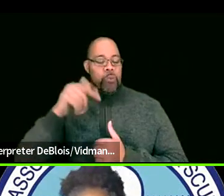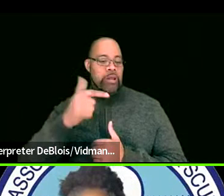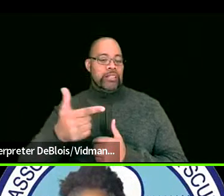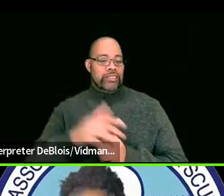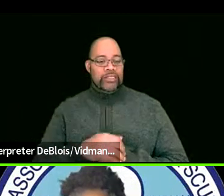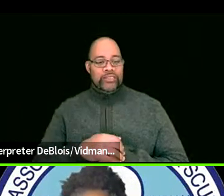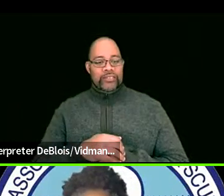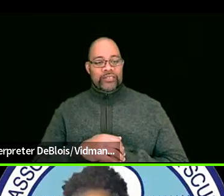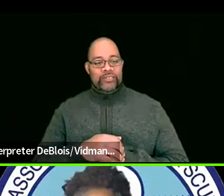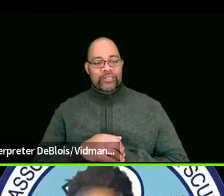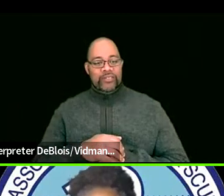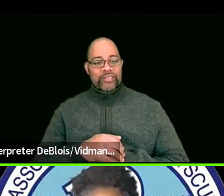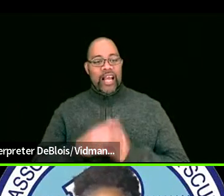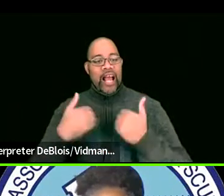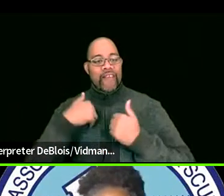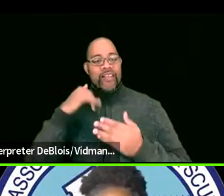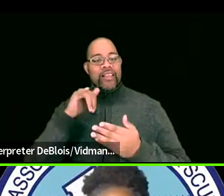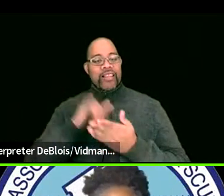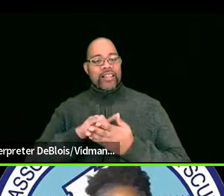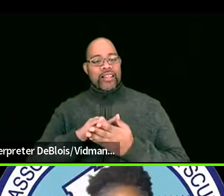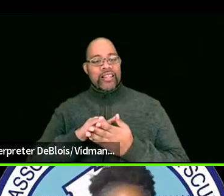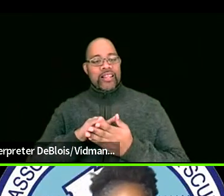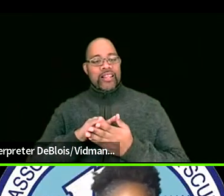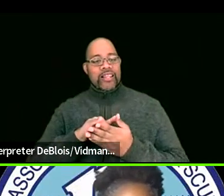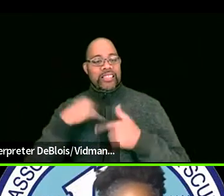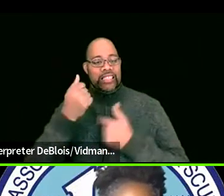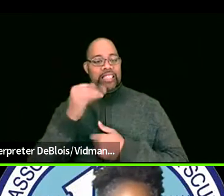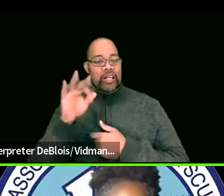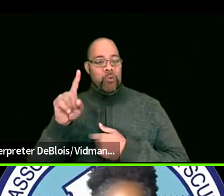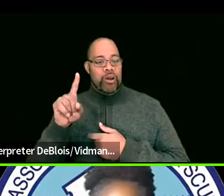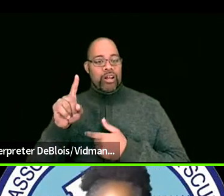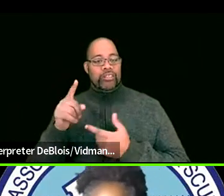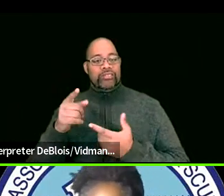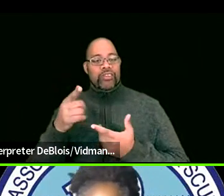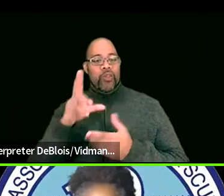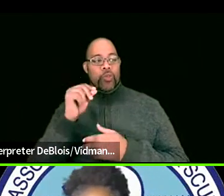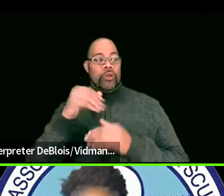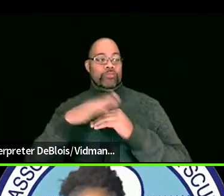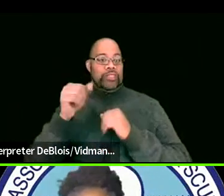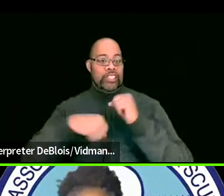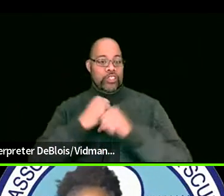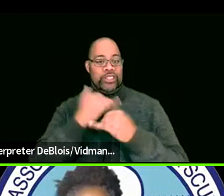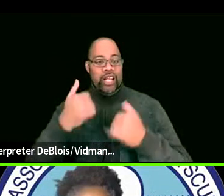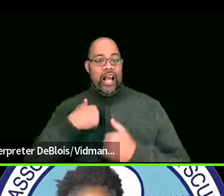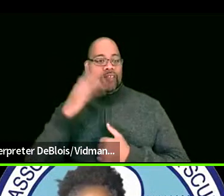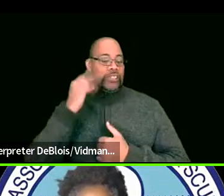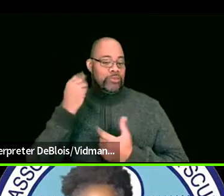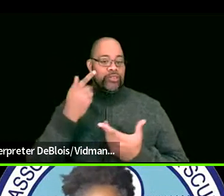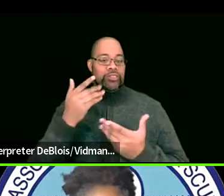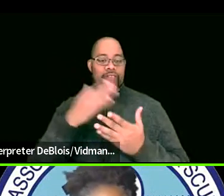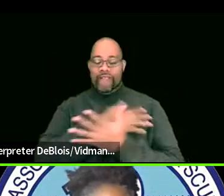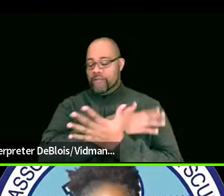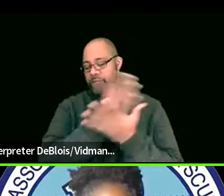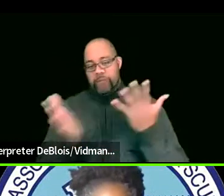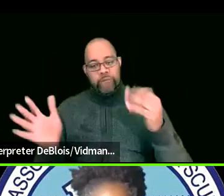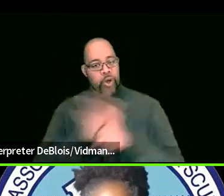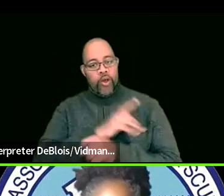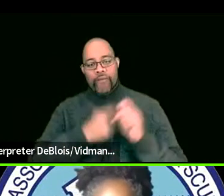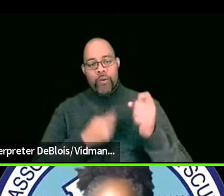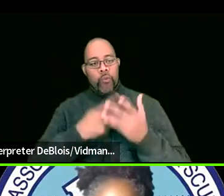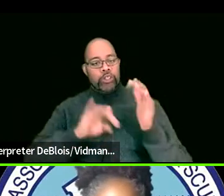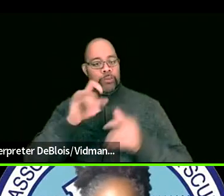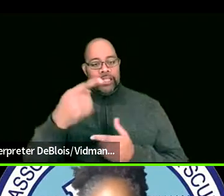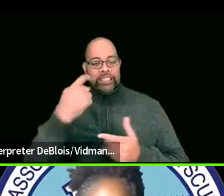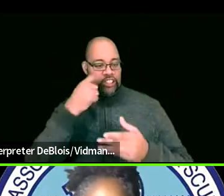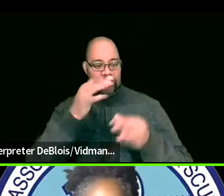next. Having dived now since 91, a little over 30 some years now, I've experienced the full gamut from what Jamel